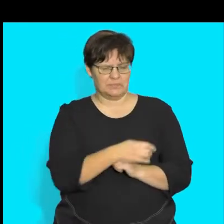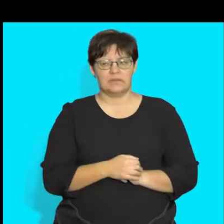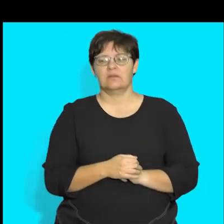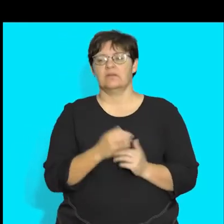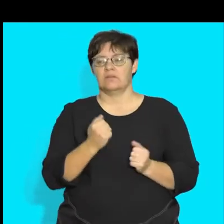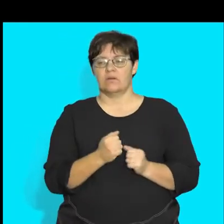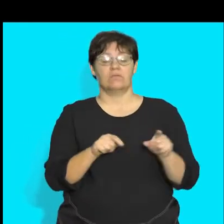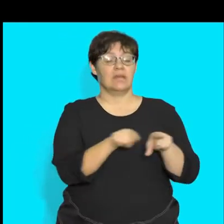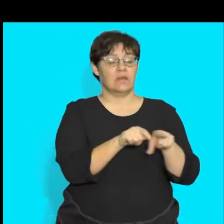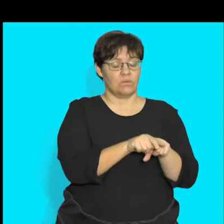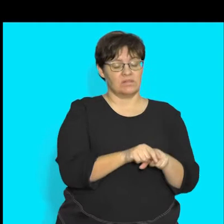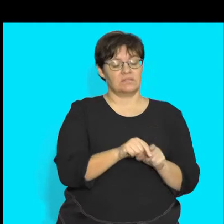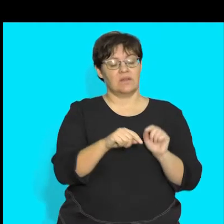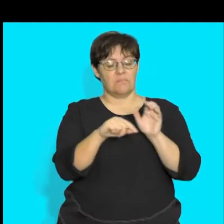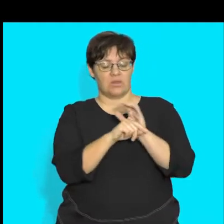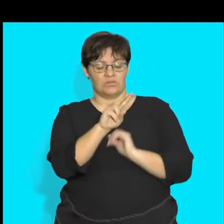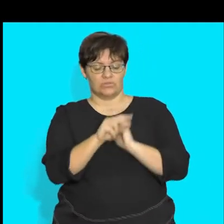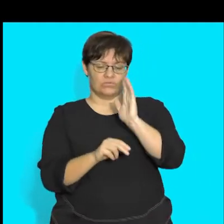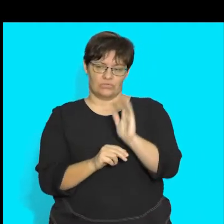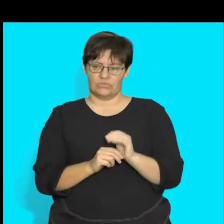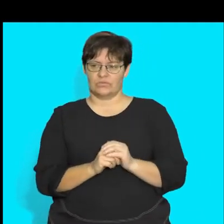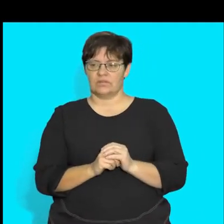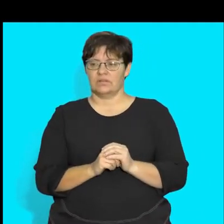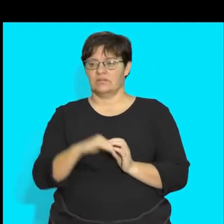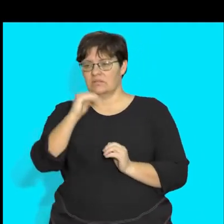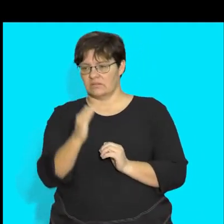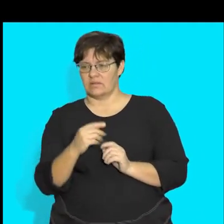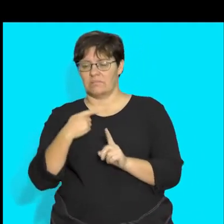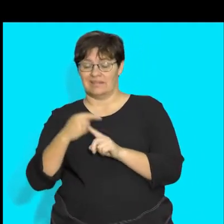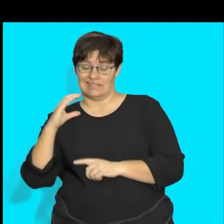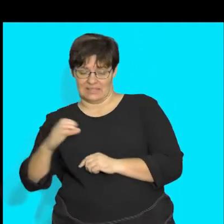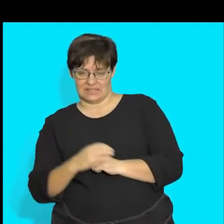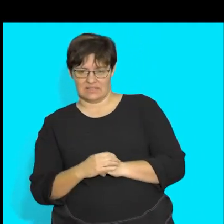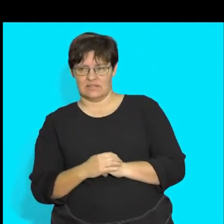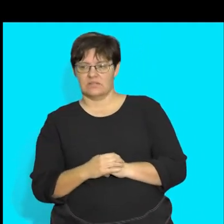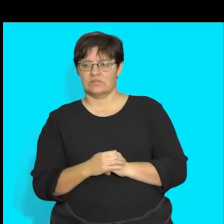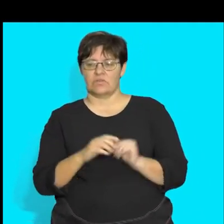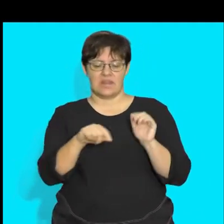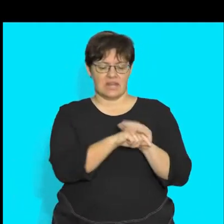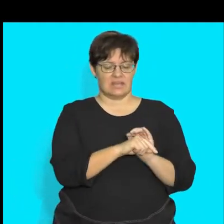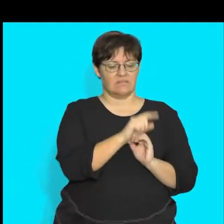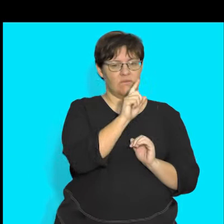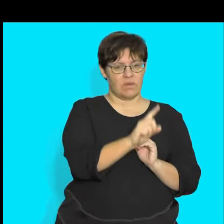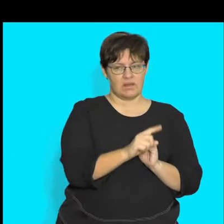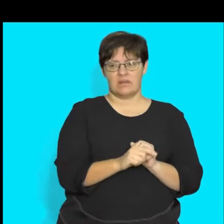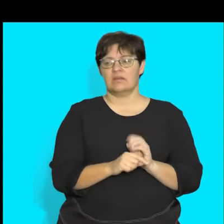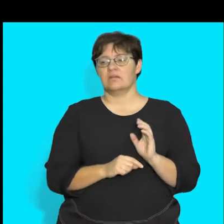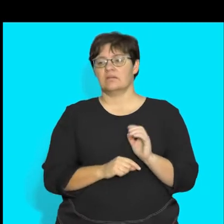And now all I'm going to do is I'm going to solve for c. I'm going to simplify a little bit, so negative 2 times negative 2 is